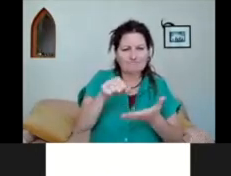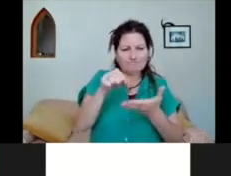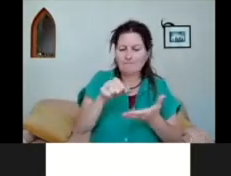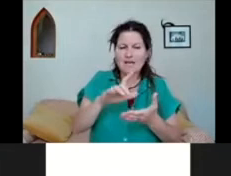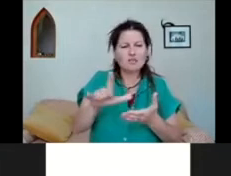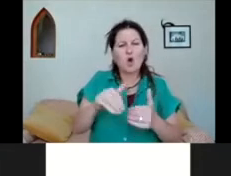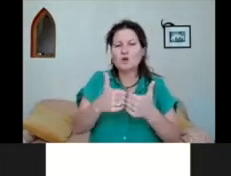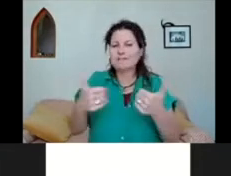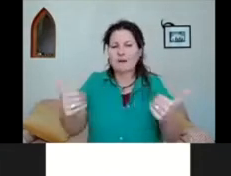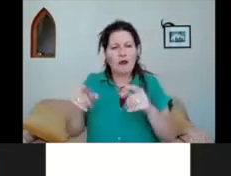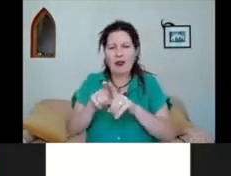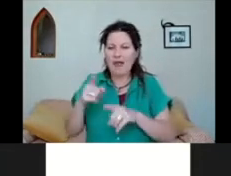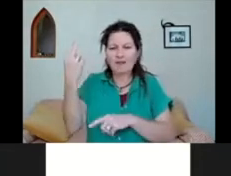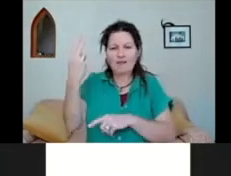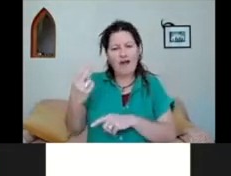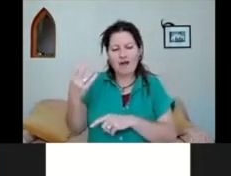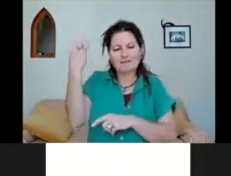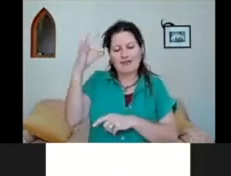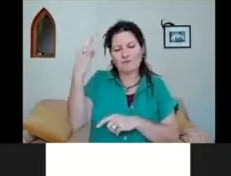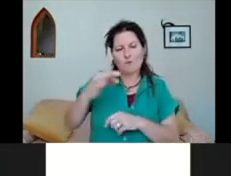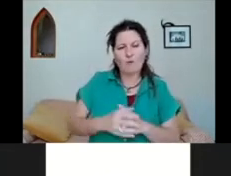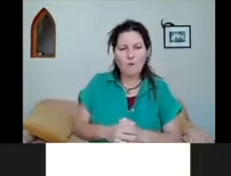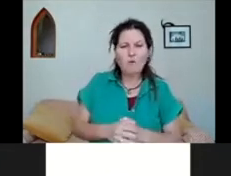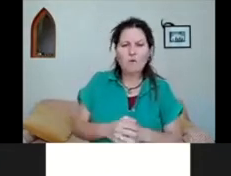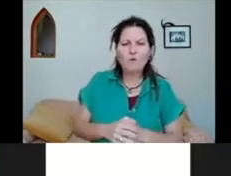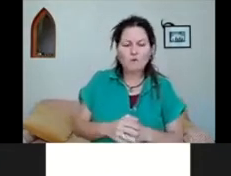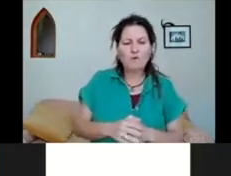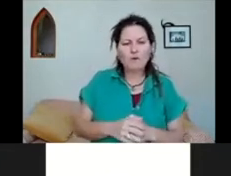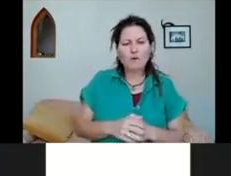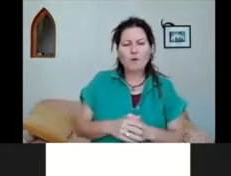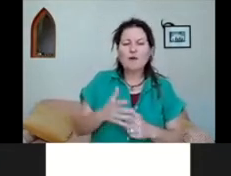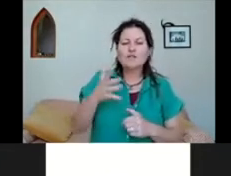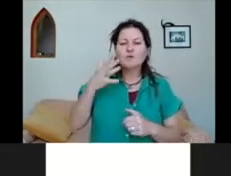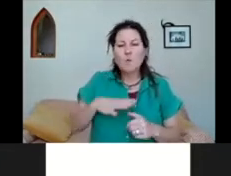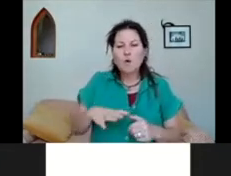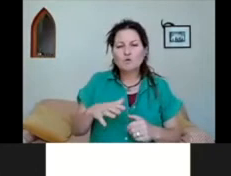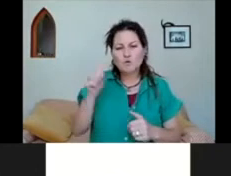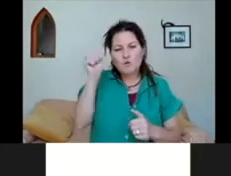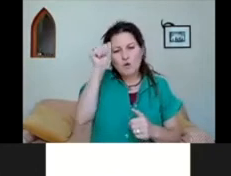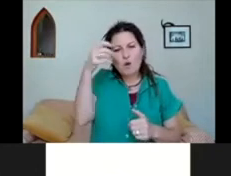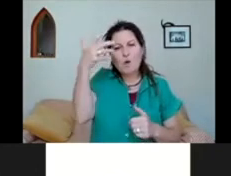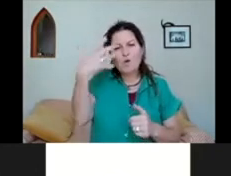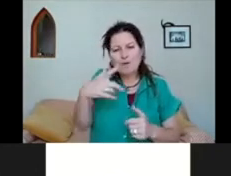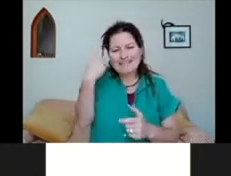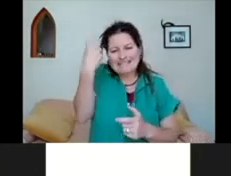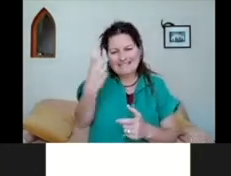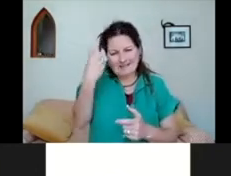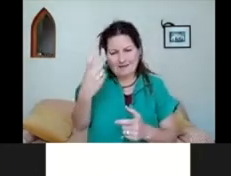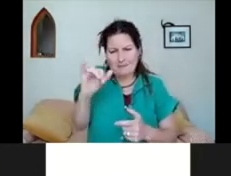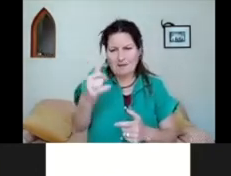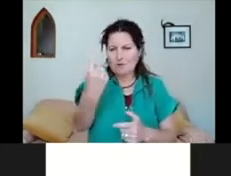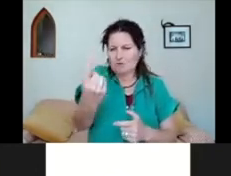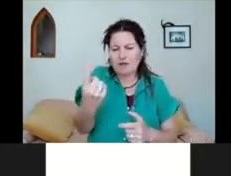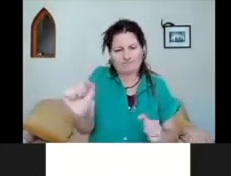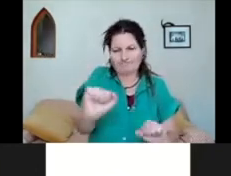separate access fund, and we just would like to see it considered, even if you don't know yet the full detail of it, because we do, as with